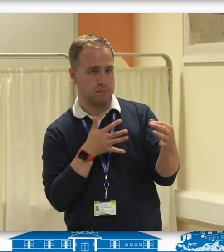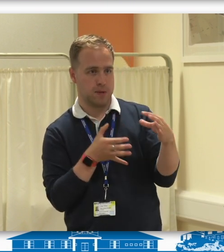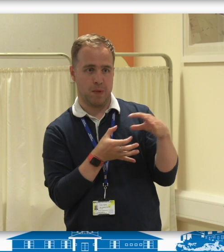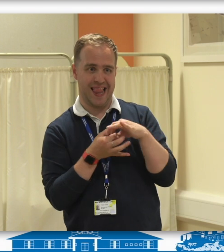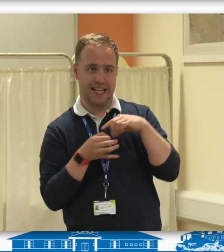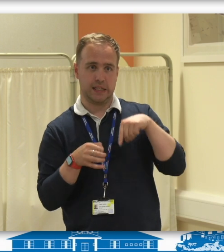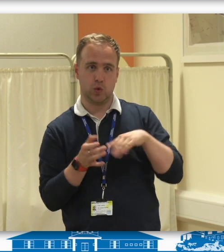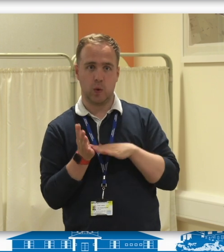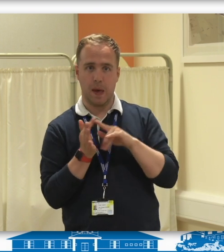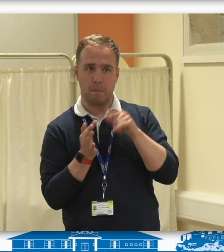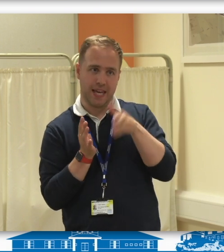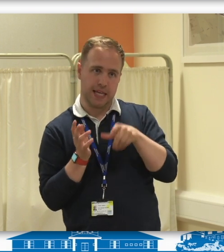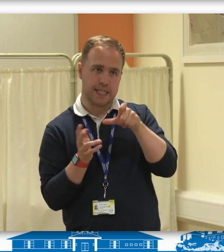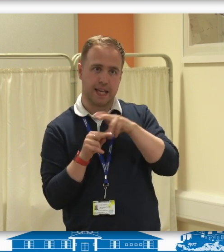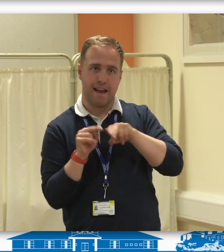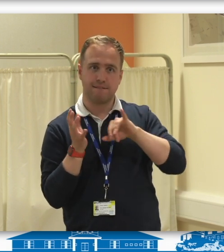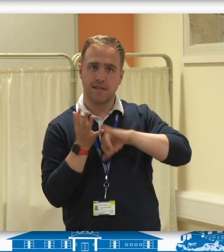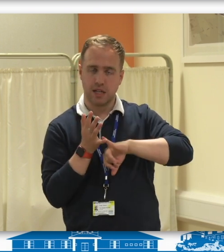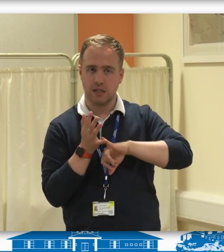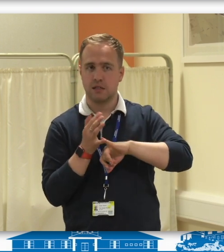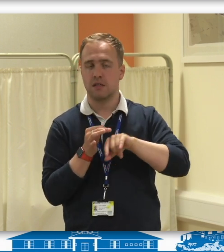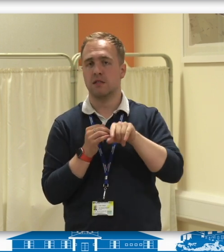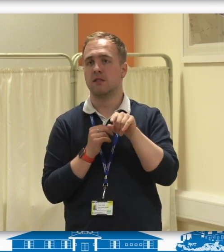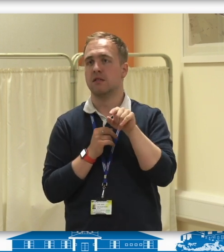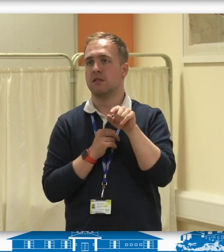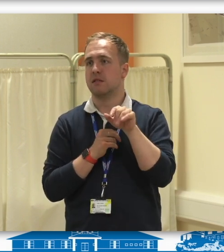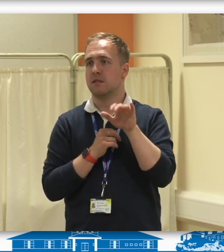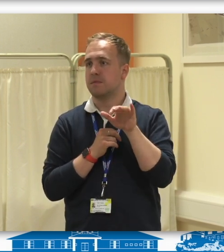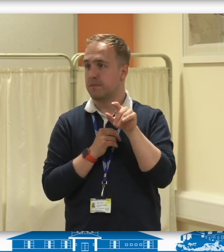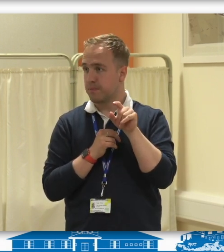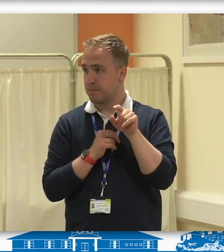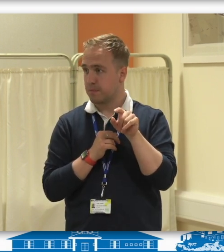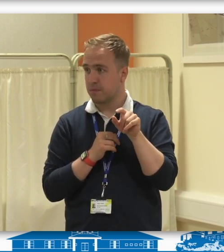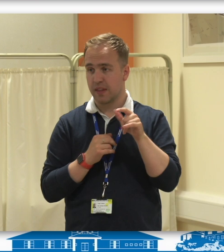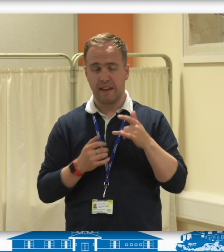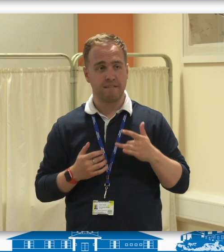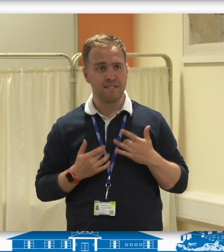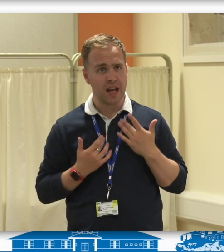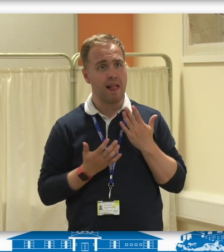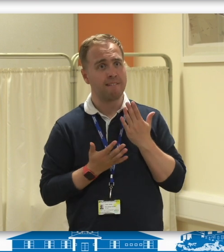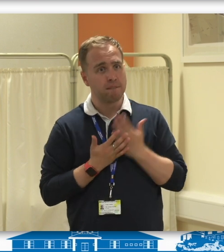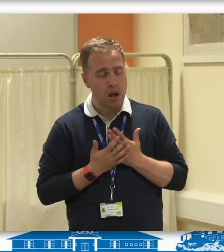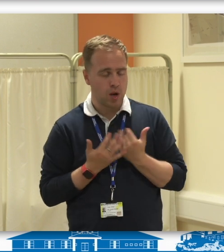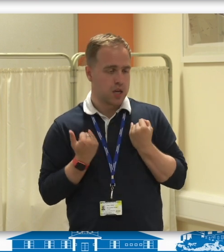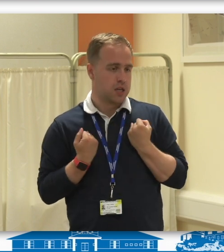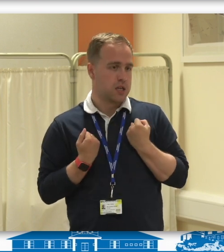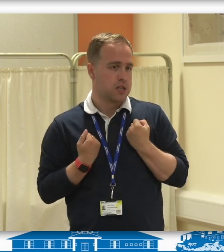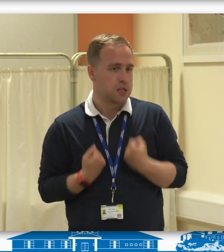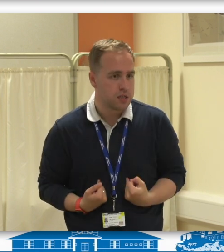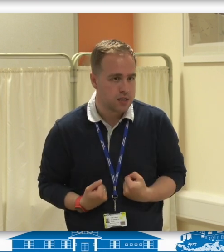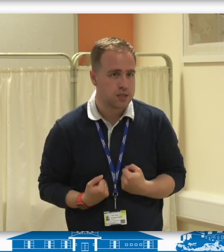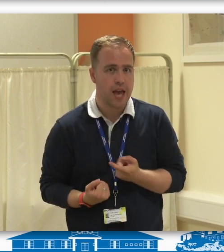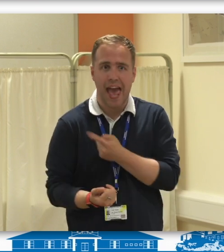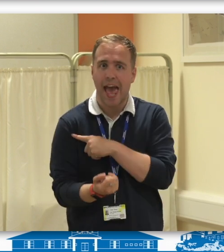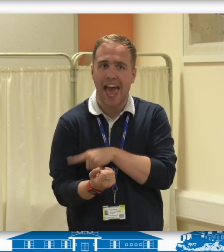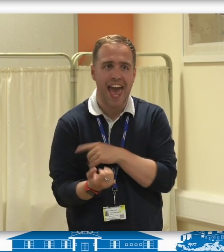for this condition, that it is feeling very, very unwell and very low in